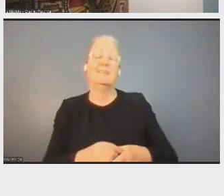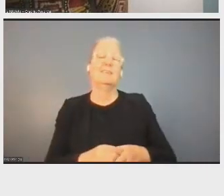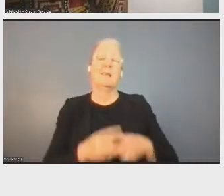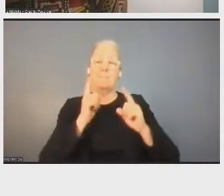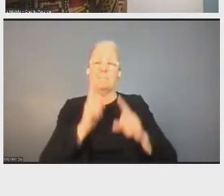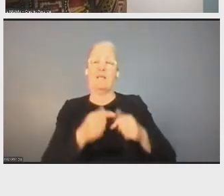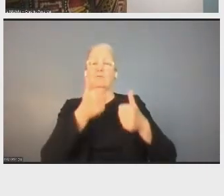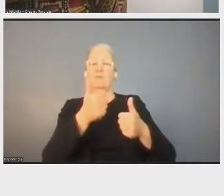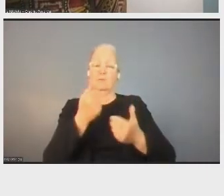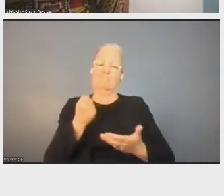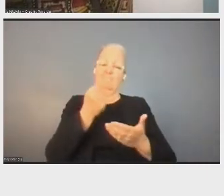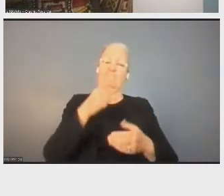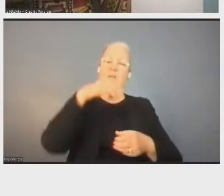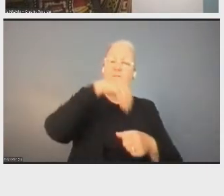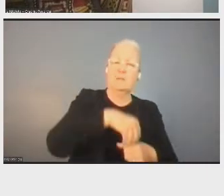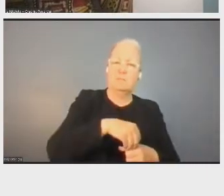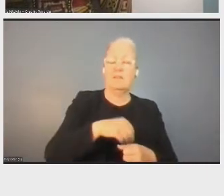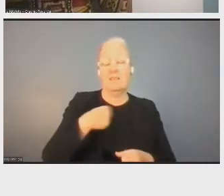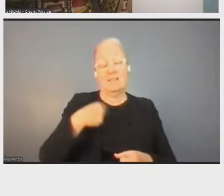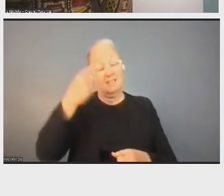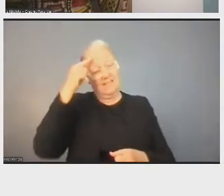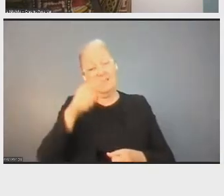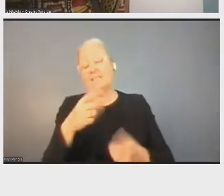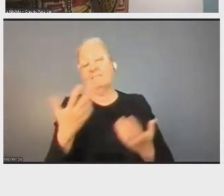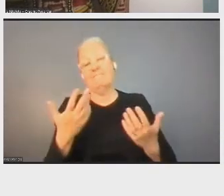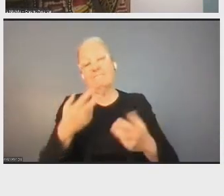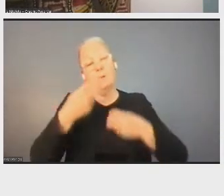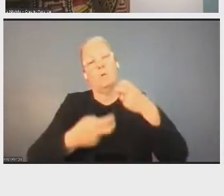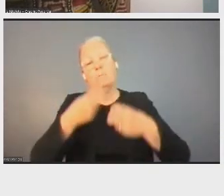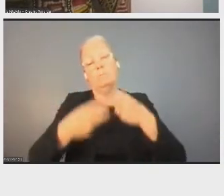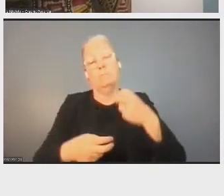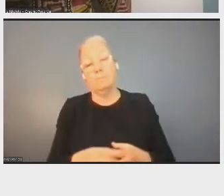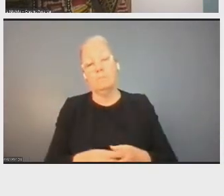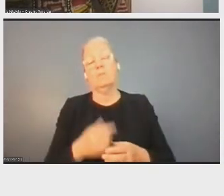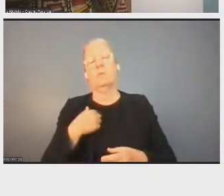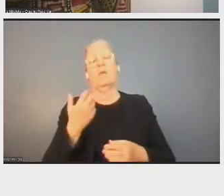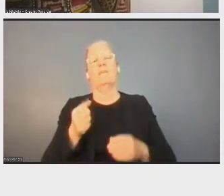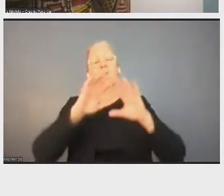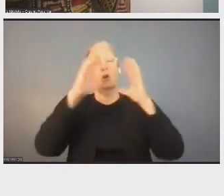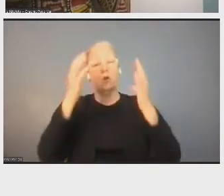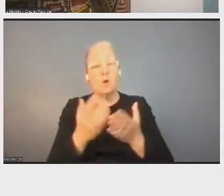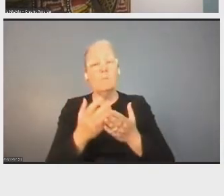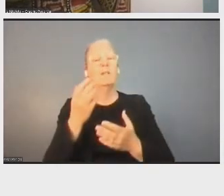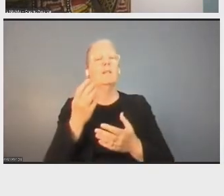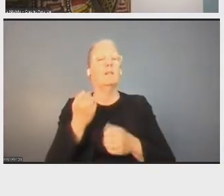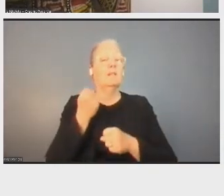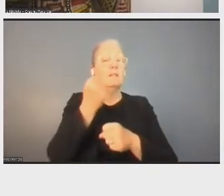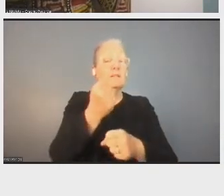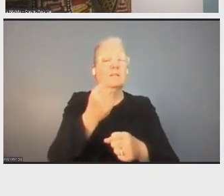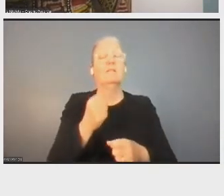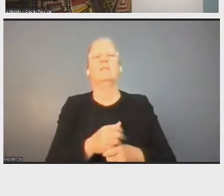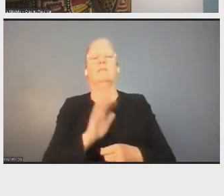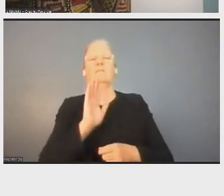think this is a central issue, because we have a global investment for biodiversity, but